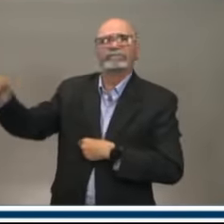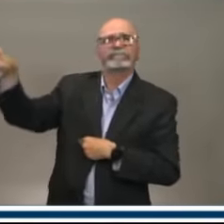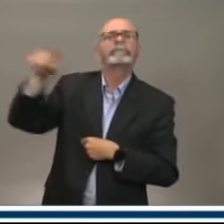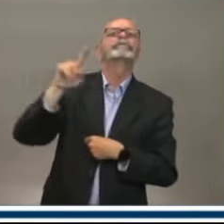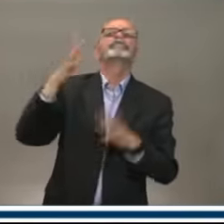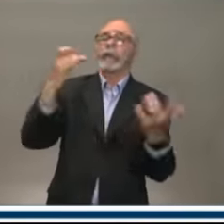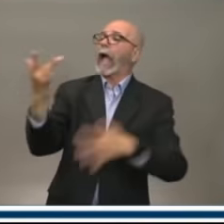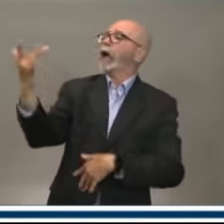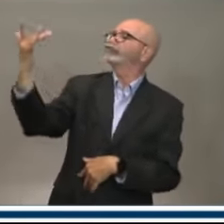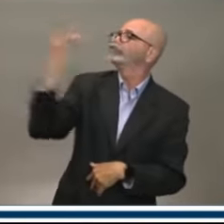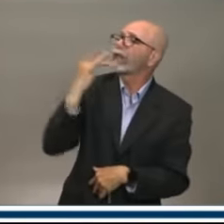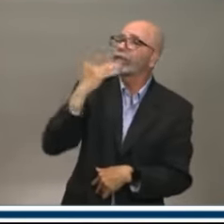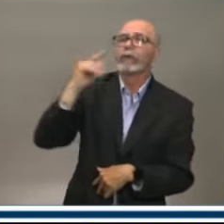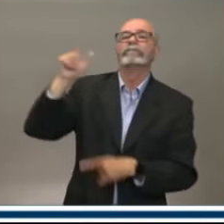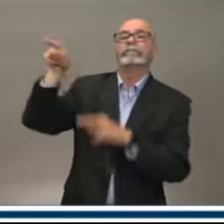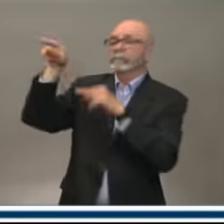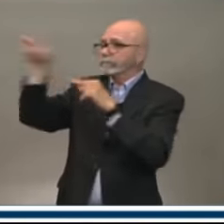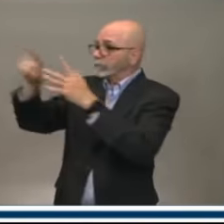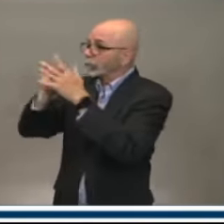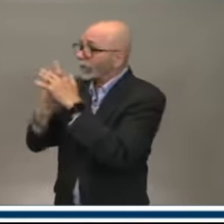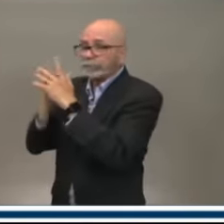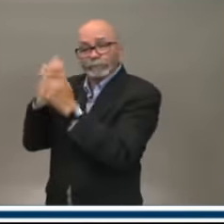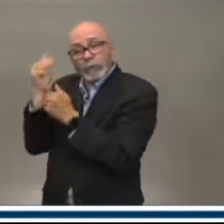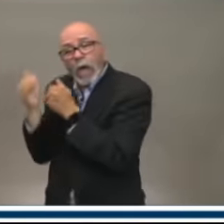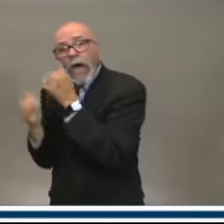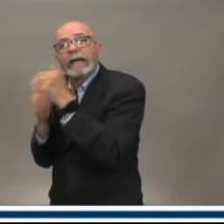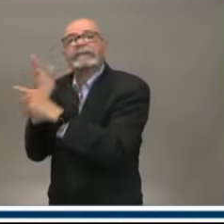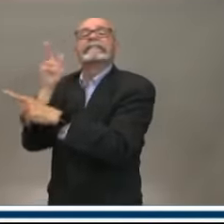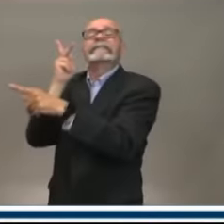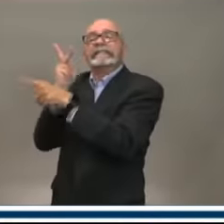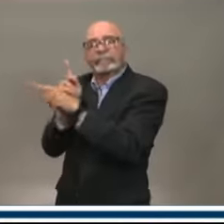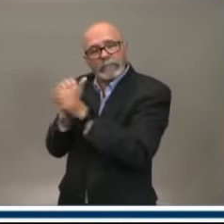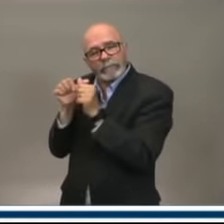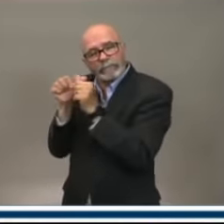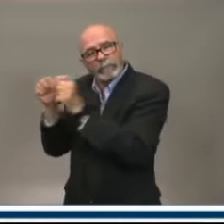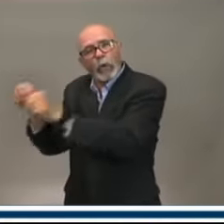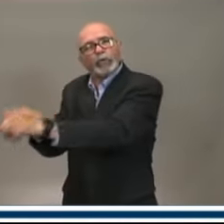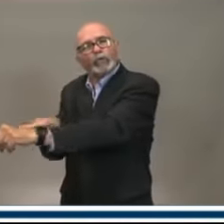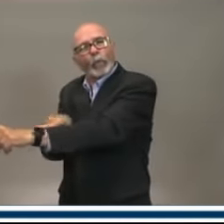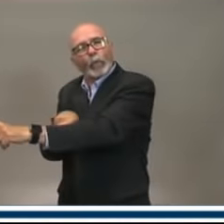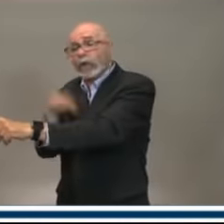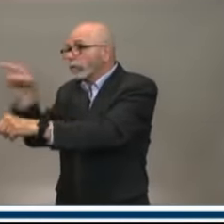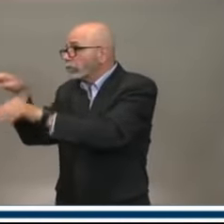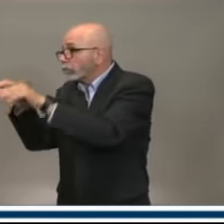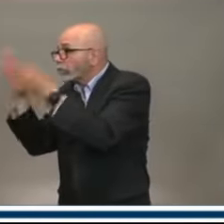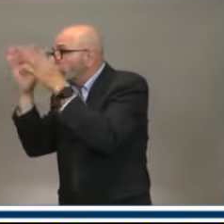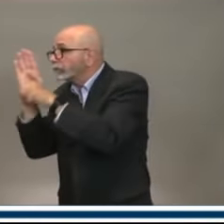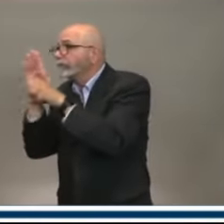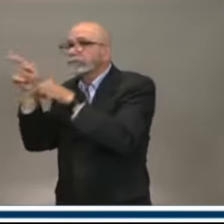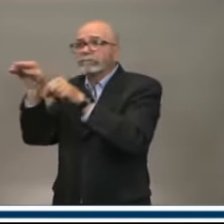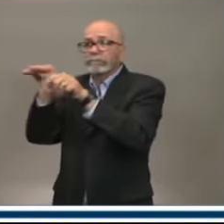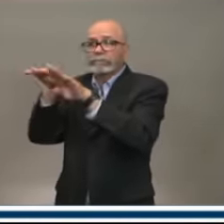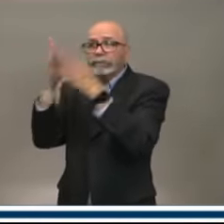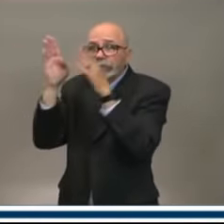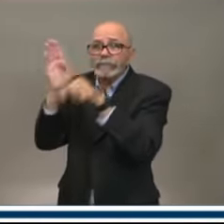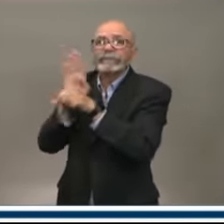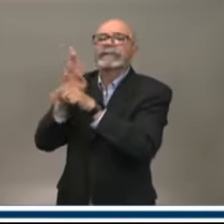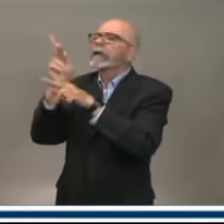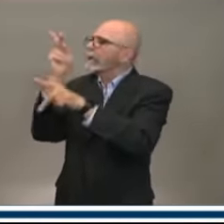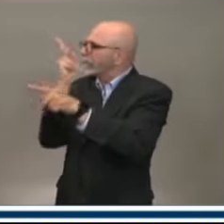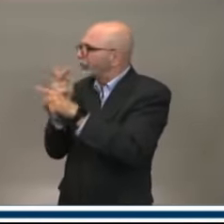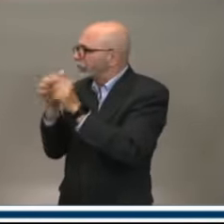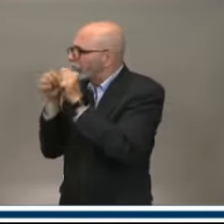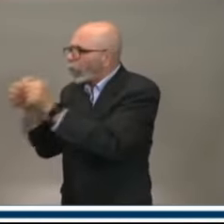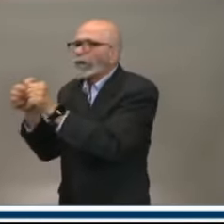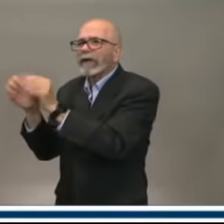steady and ensure our best chances of when we do reopening that we can stay open, as opposed to jumping ahead